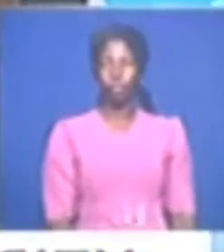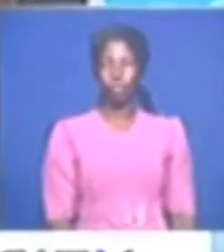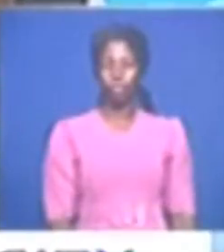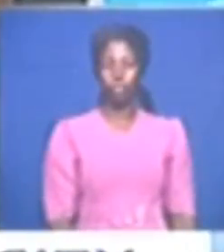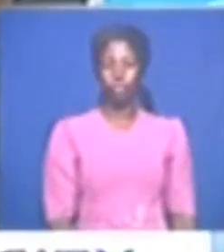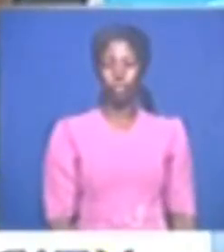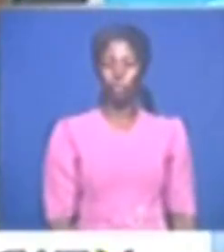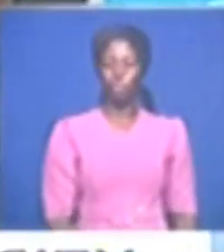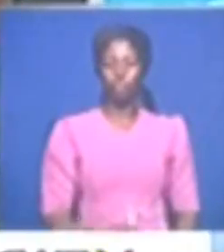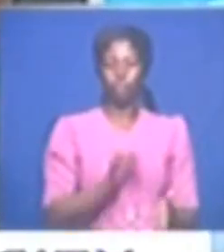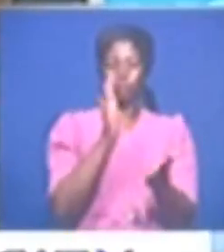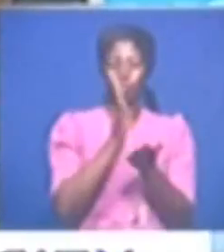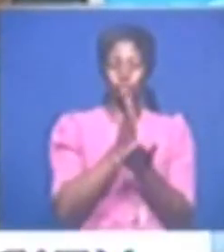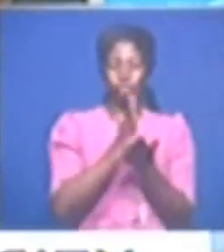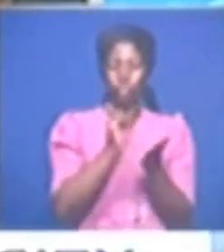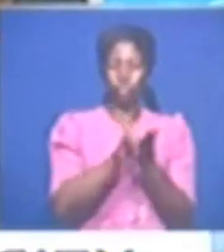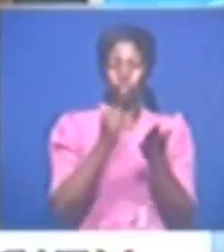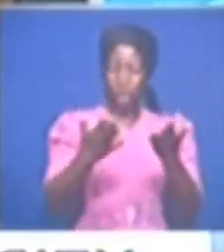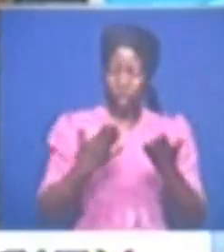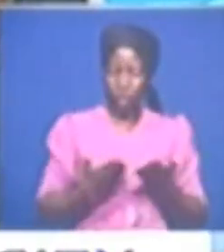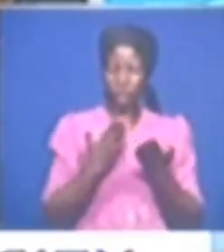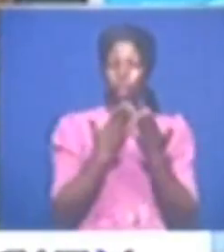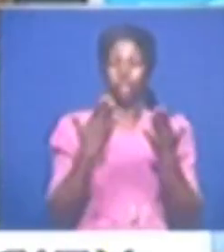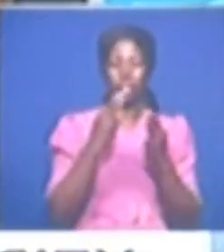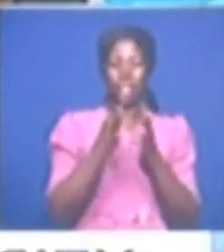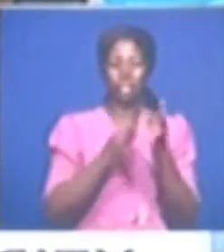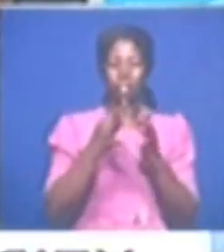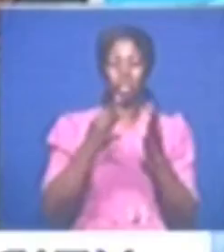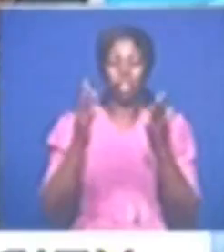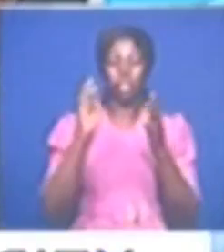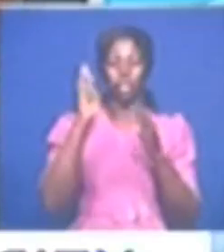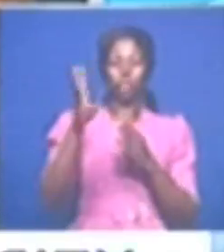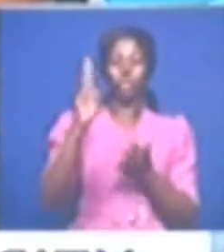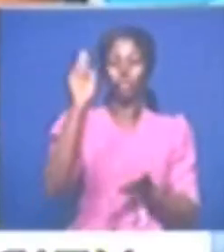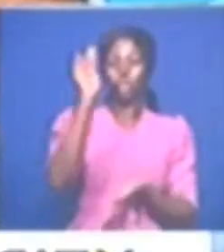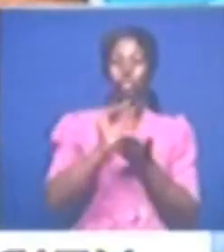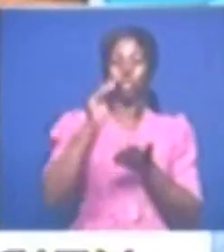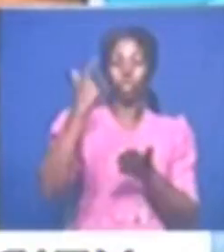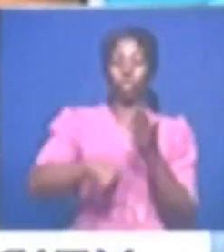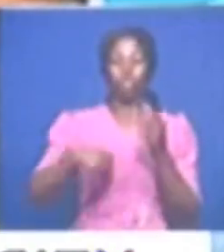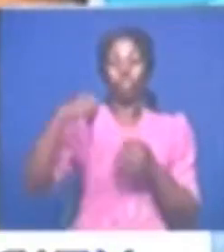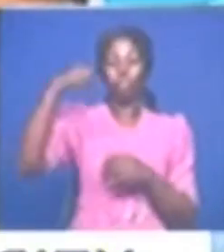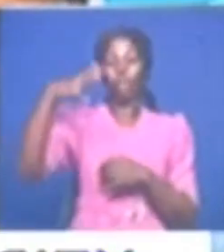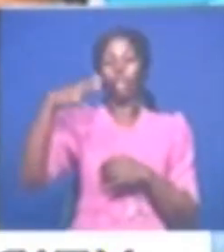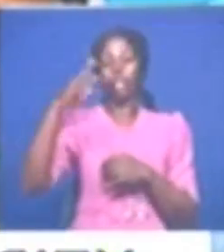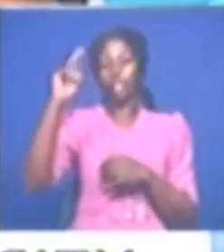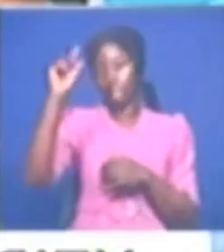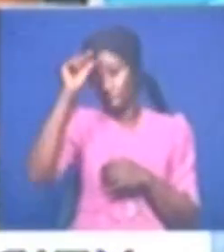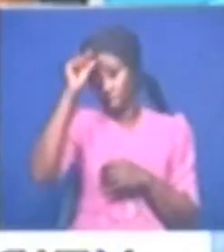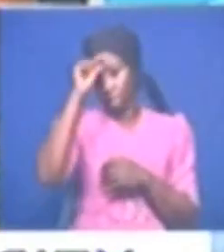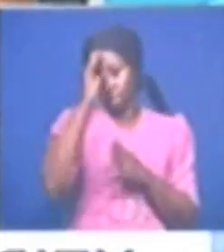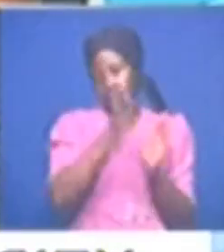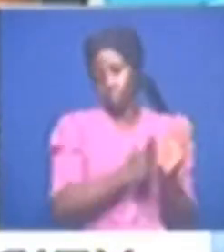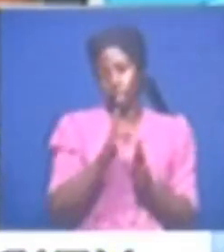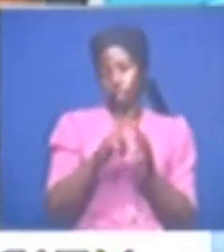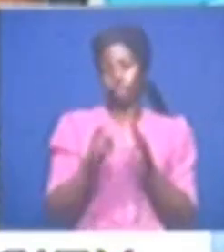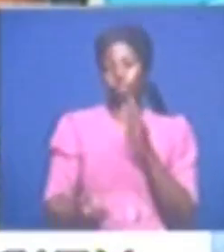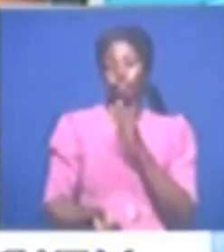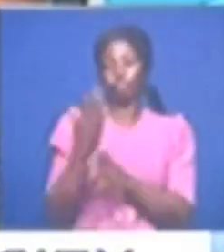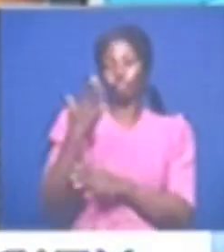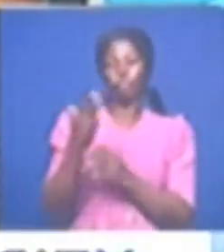That is indeed a welcome move if it is going to bring the cost of electricity down. Now, the government plans to put up a commercial airport at the Masai